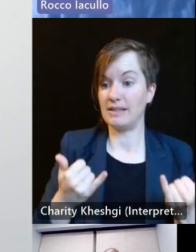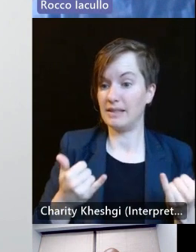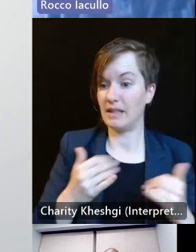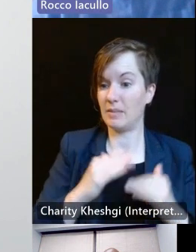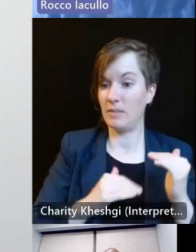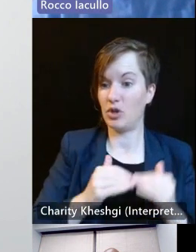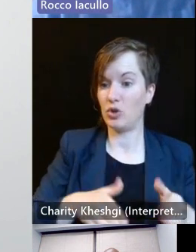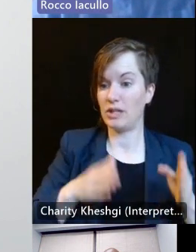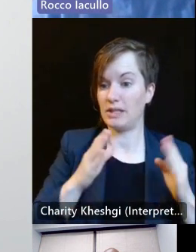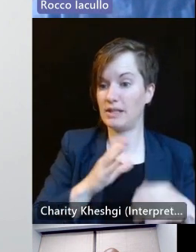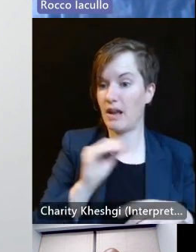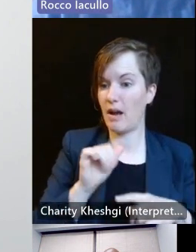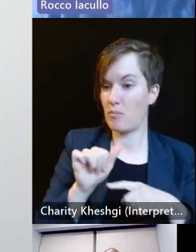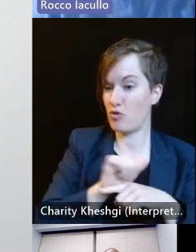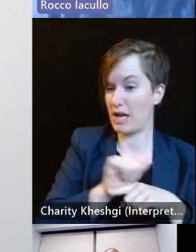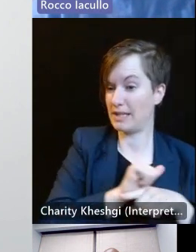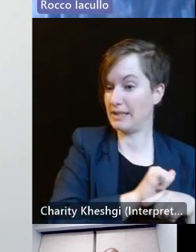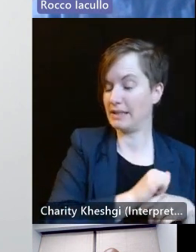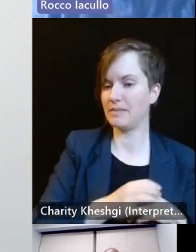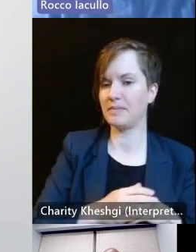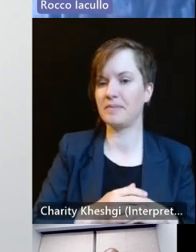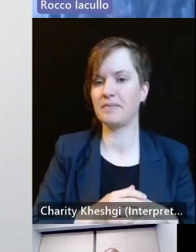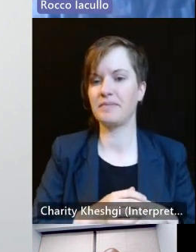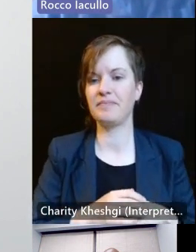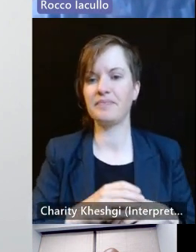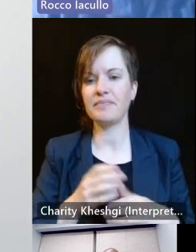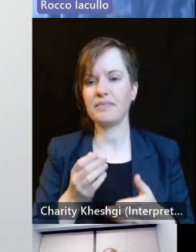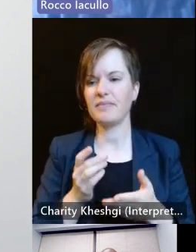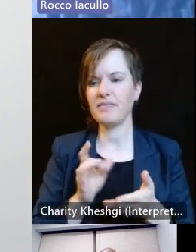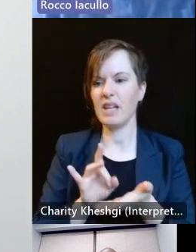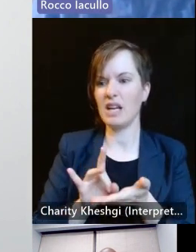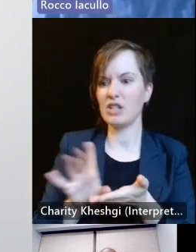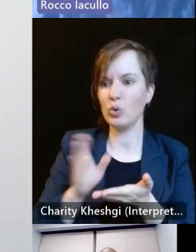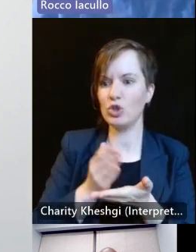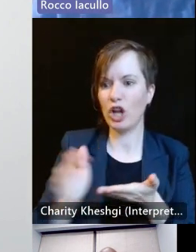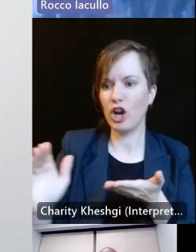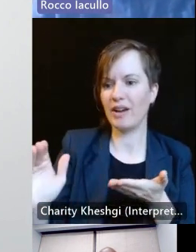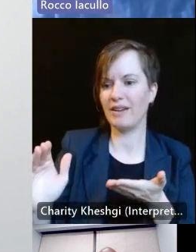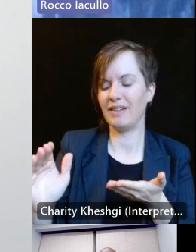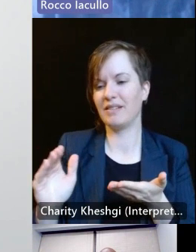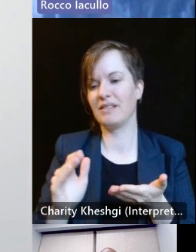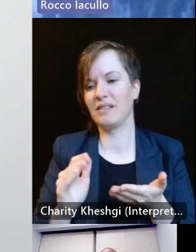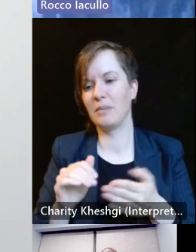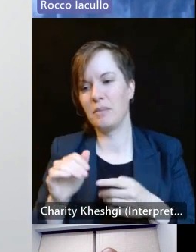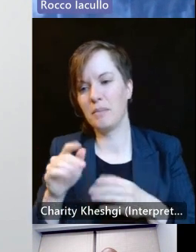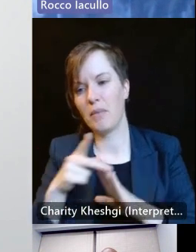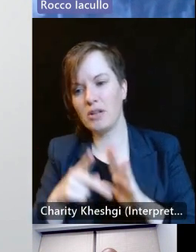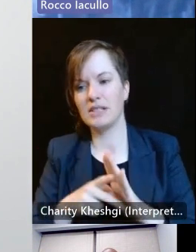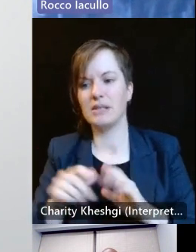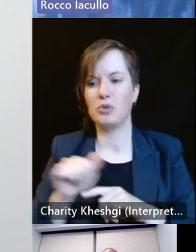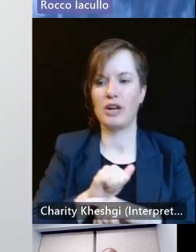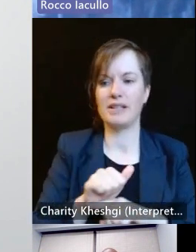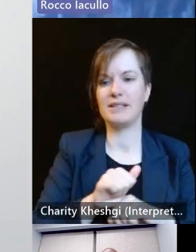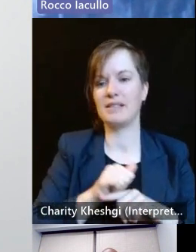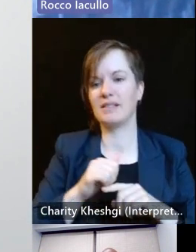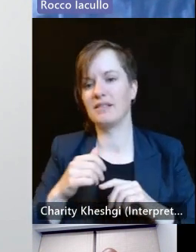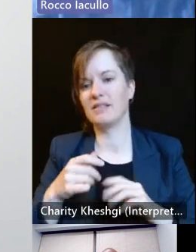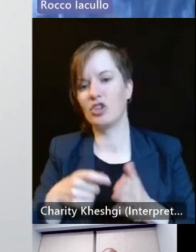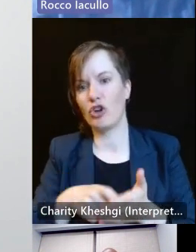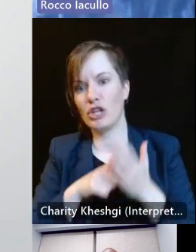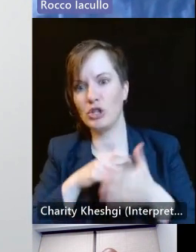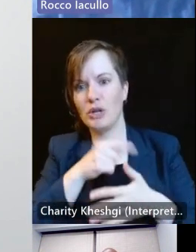exclusionary qualification standards and criteria, segregation, and the relegation to lesser